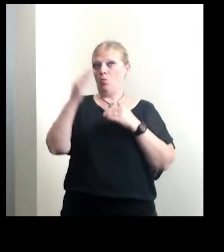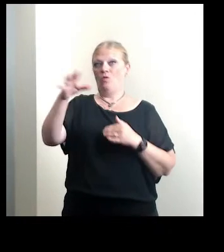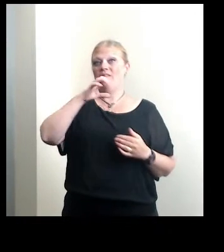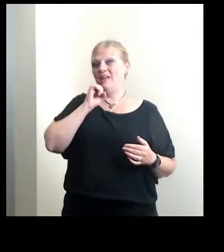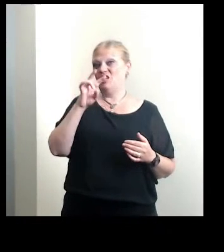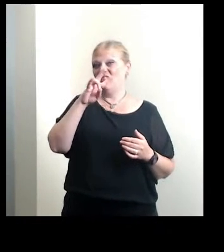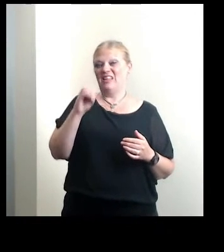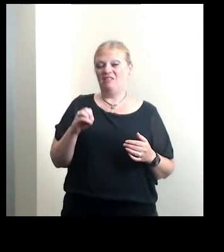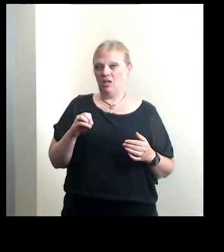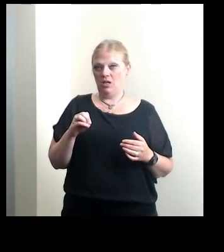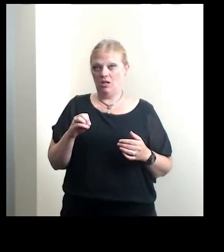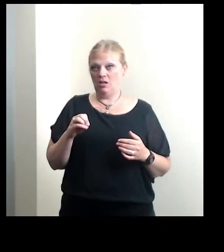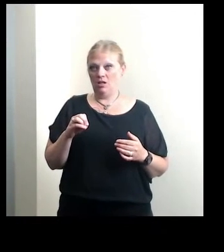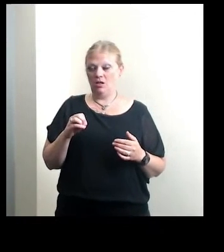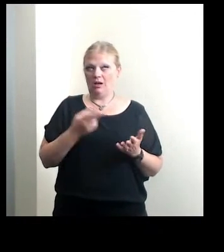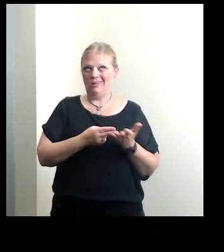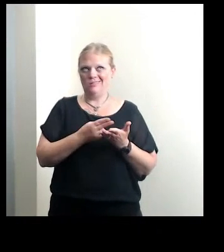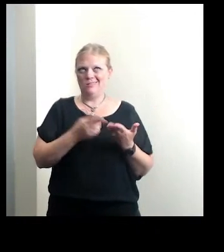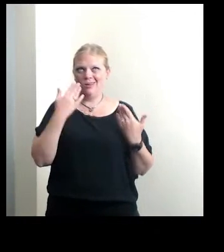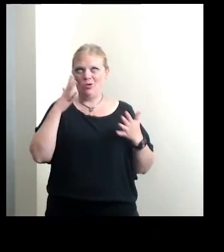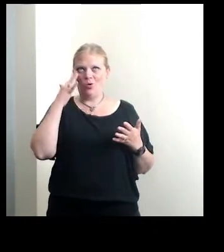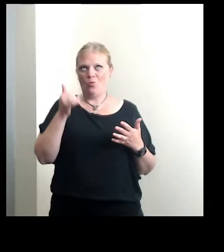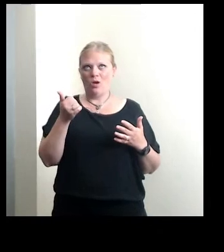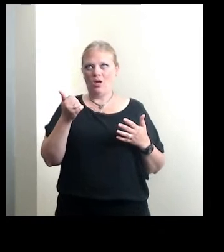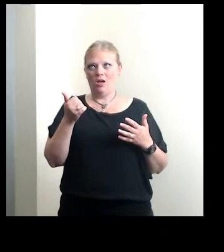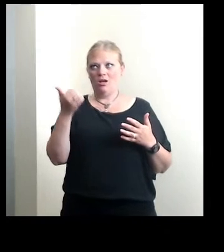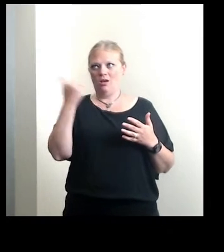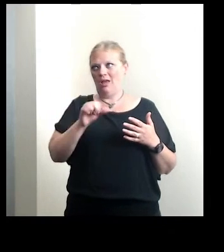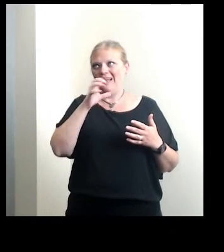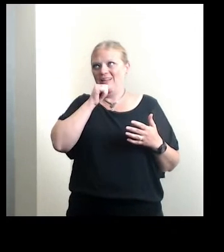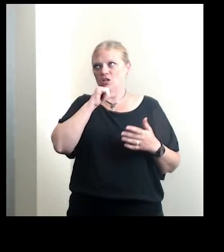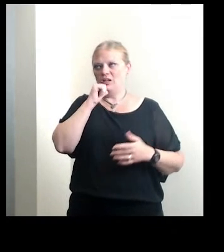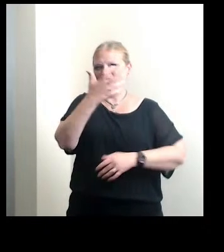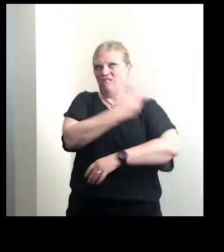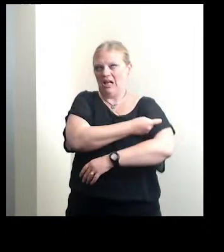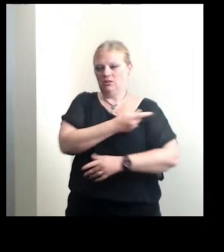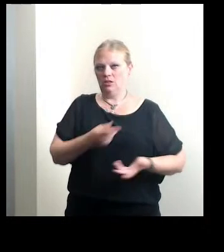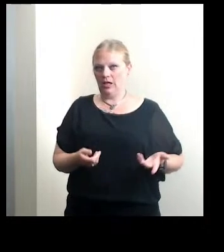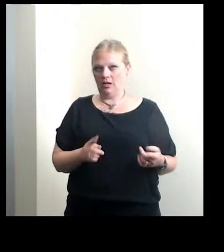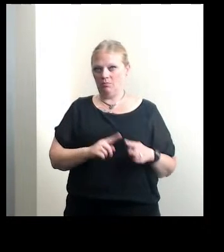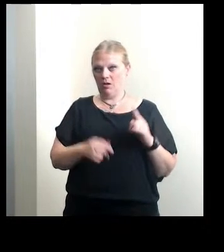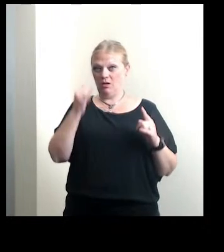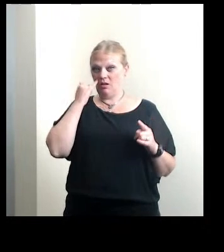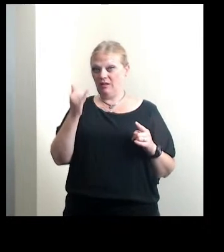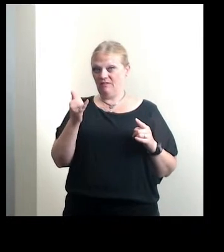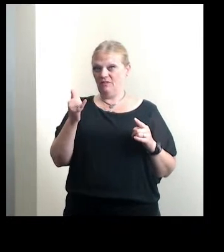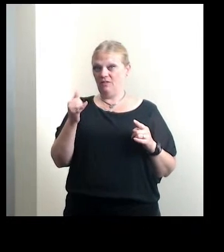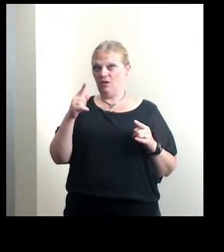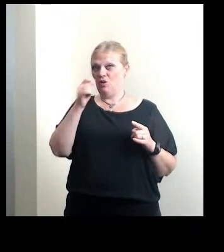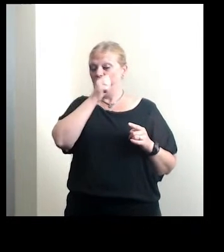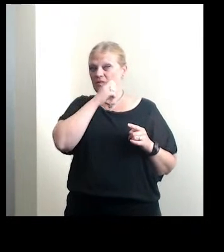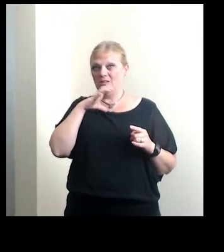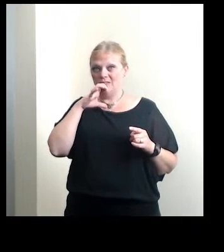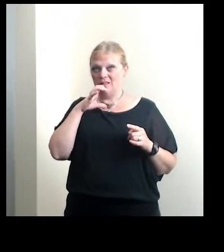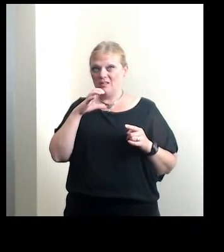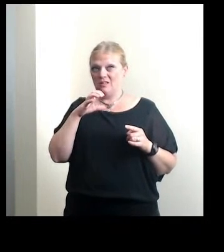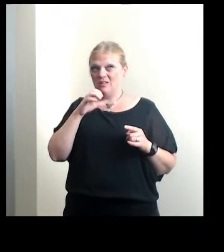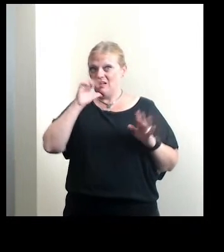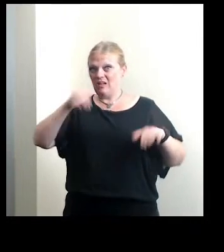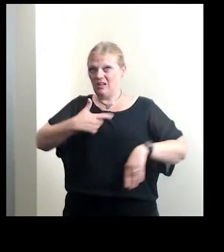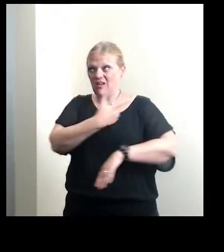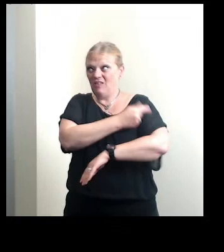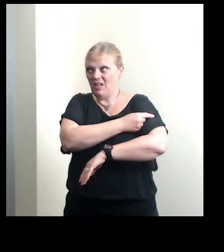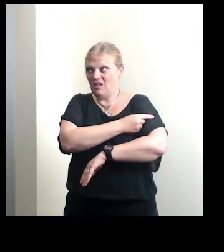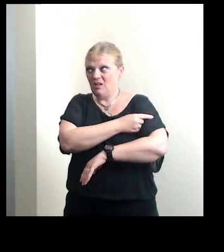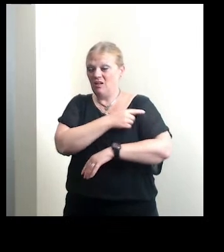70, truthfully, I don't know why anybody over any age would not be vaccinated. But if you're in senior years and you haven't been vaccinated, you're